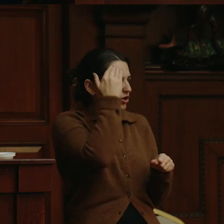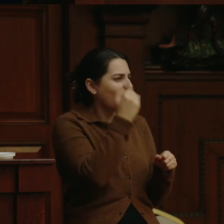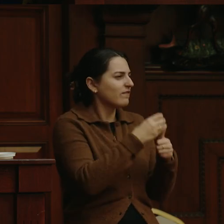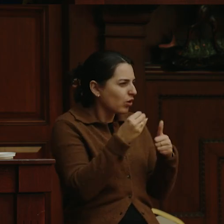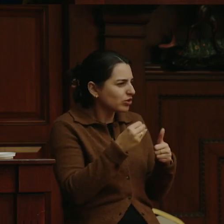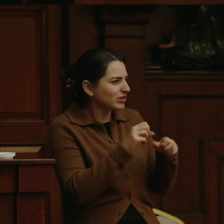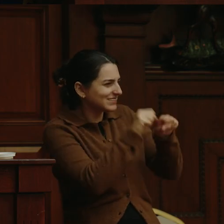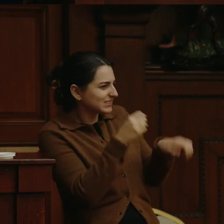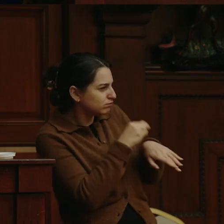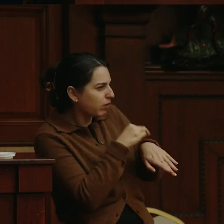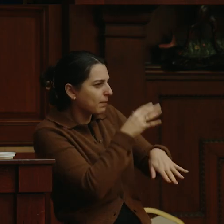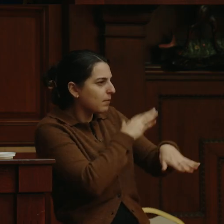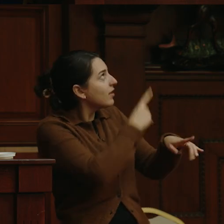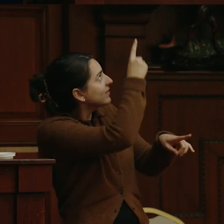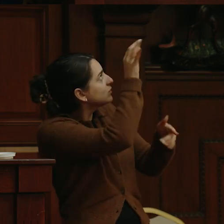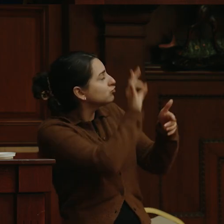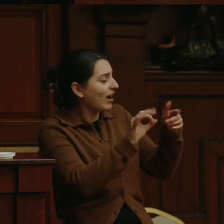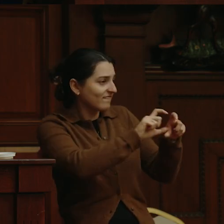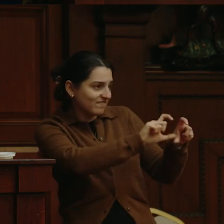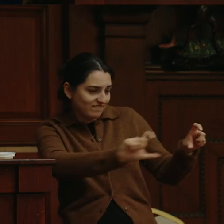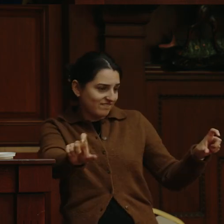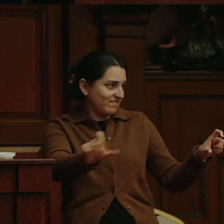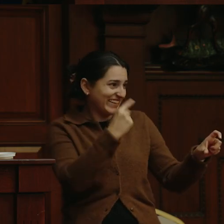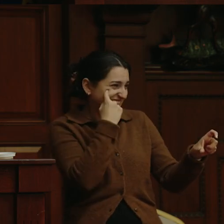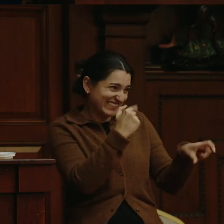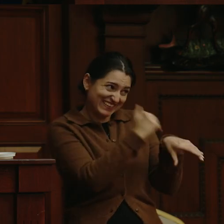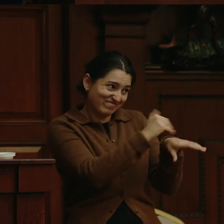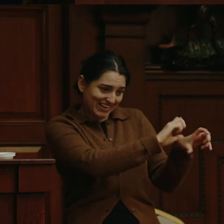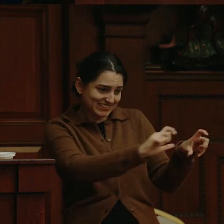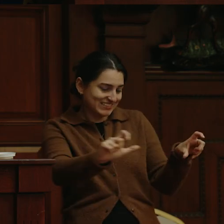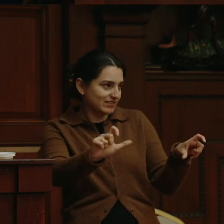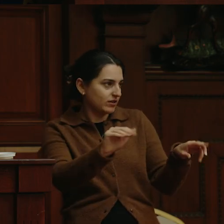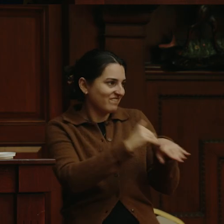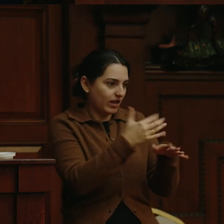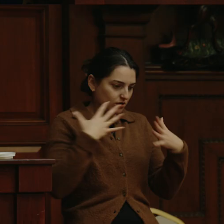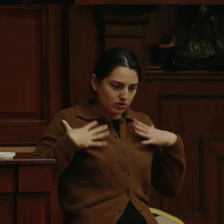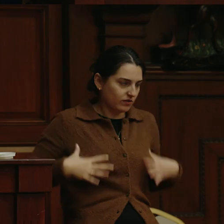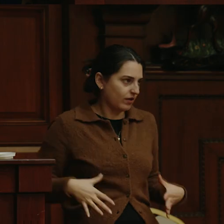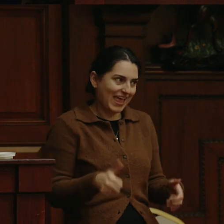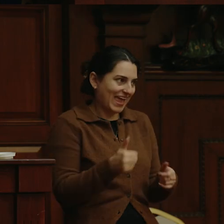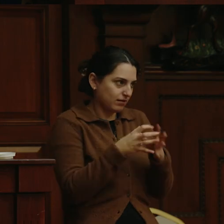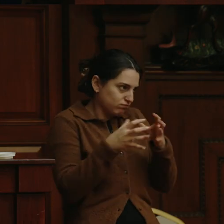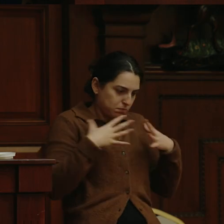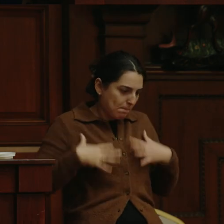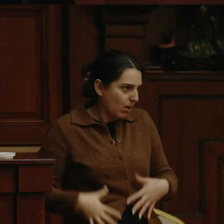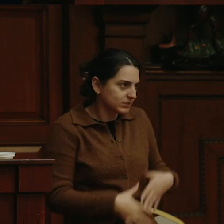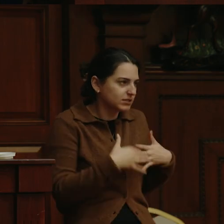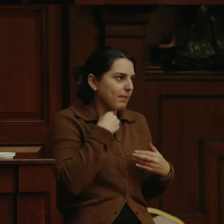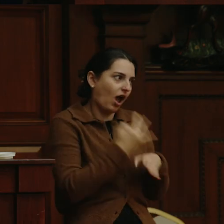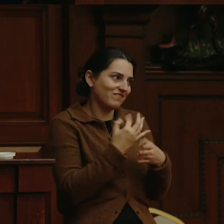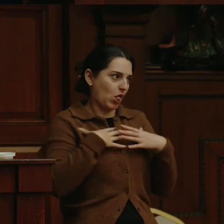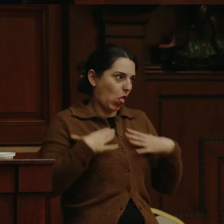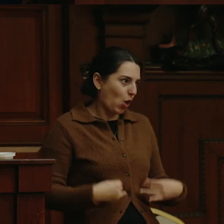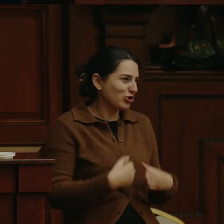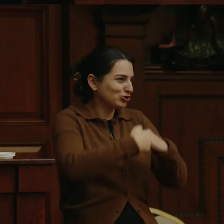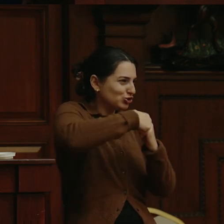disease that can, from this graphic, you can see affect any organs throughout the body. Most often the lungs,